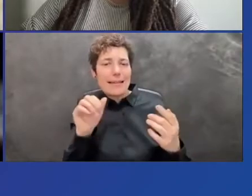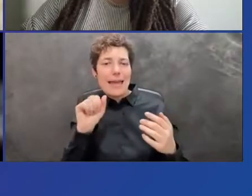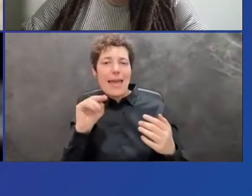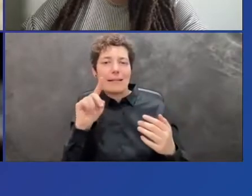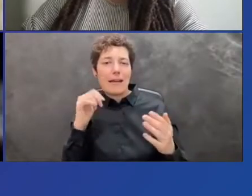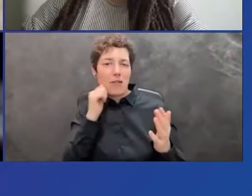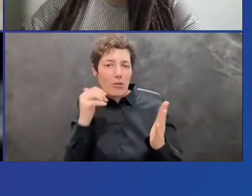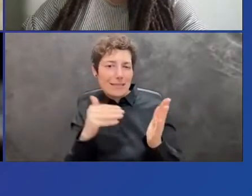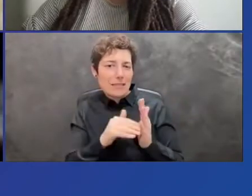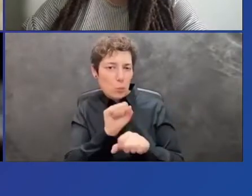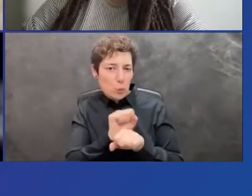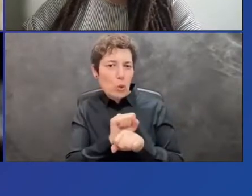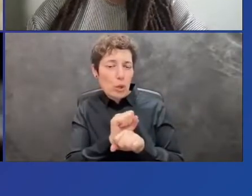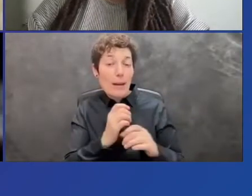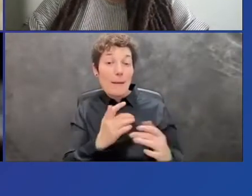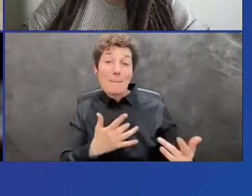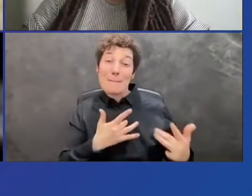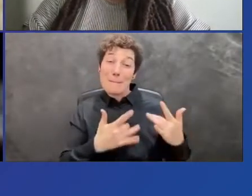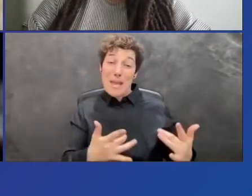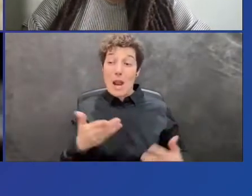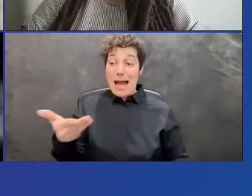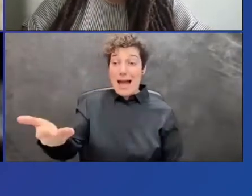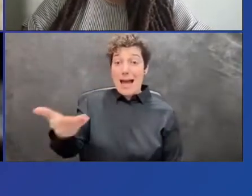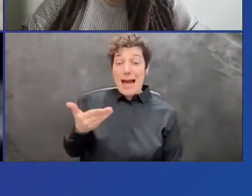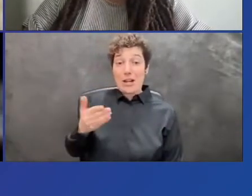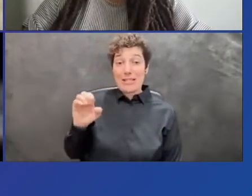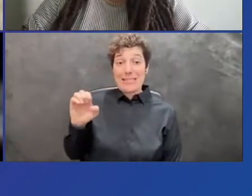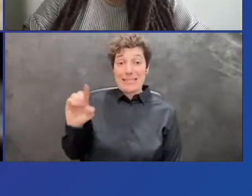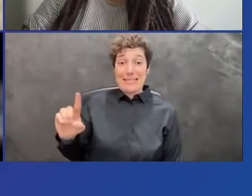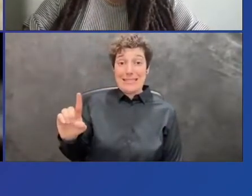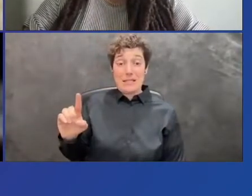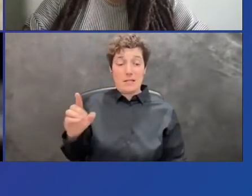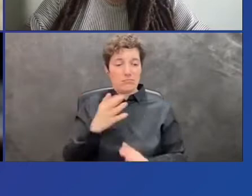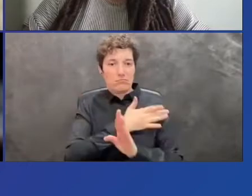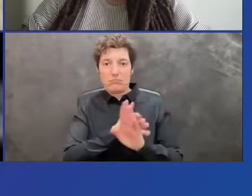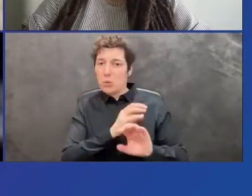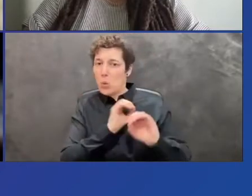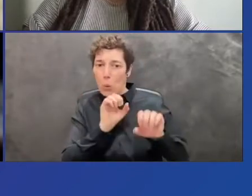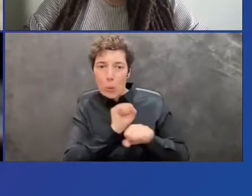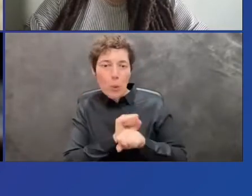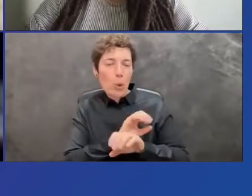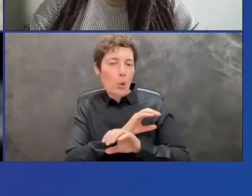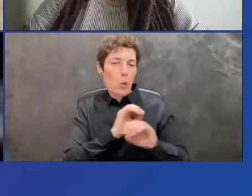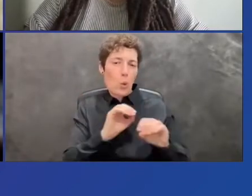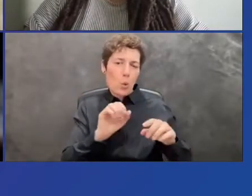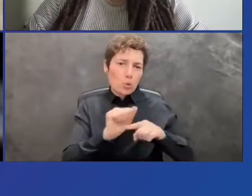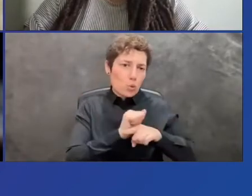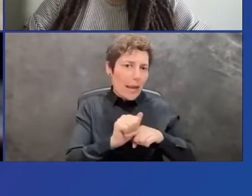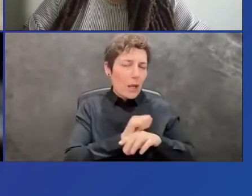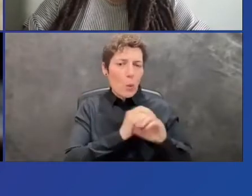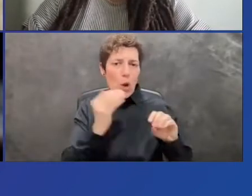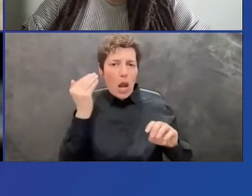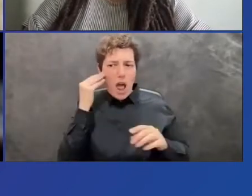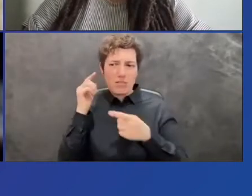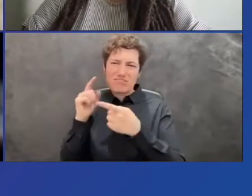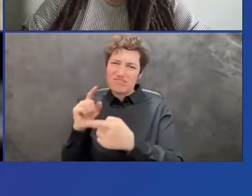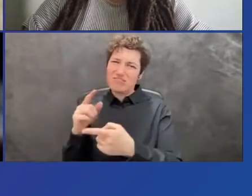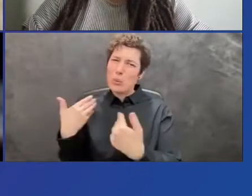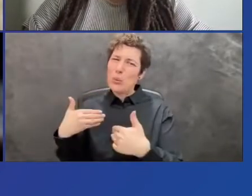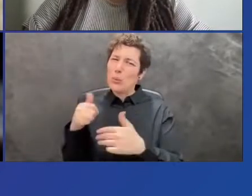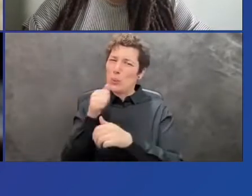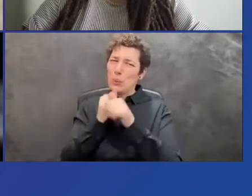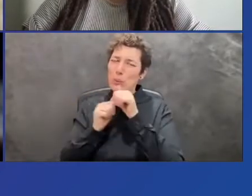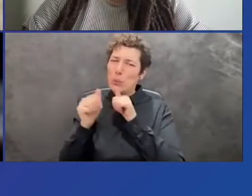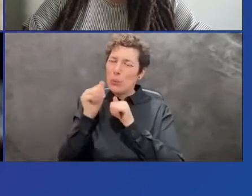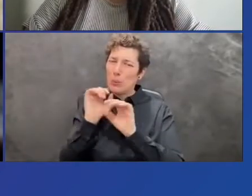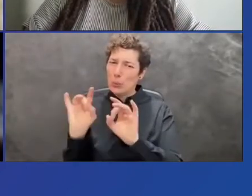oftentimes there's a lot of harm that the ED experiences. And this was my case. It was very, very, very